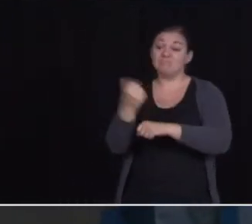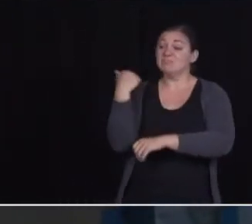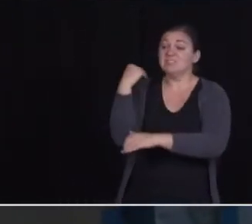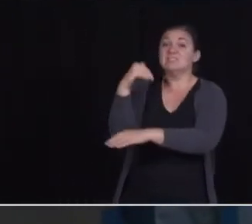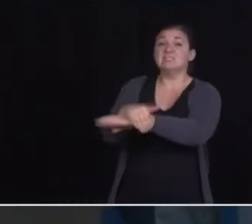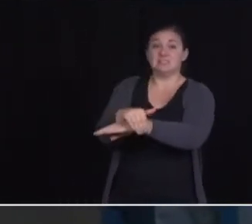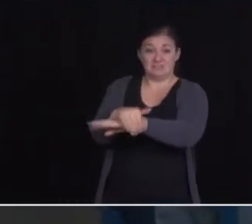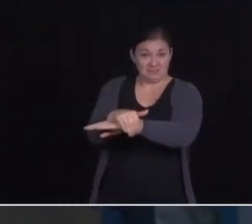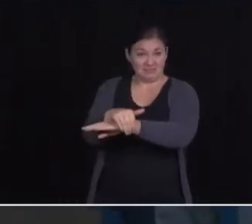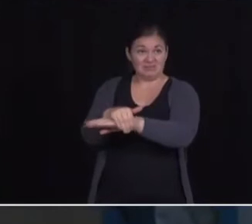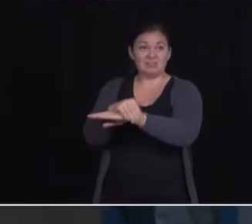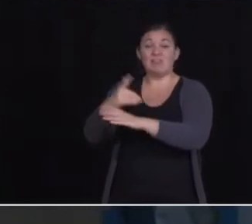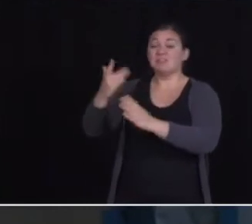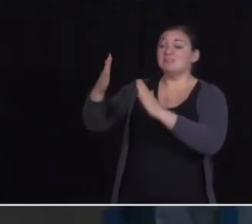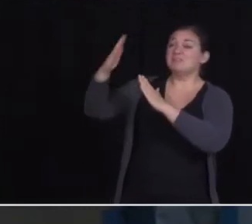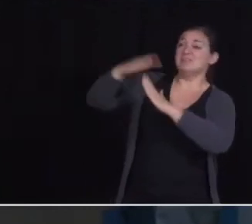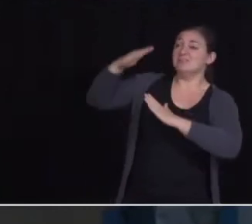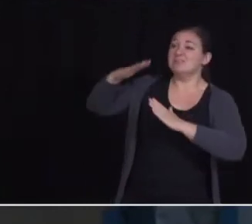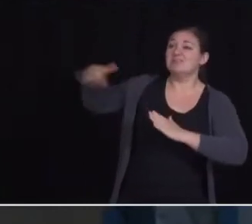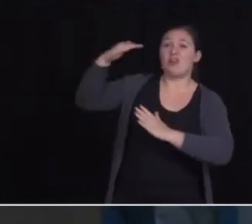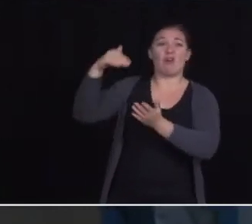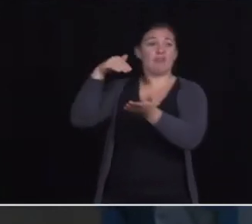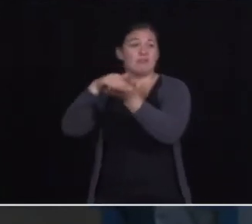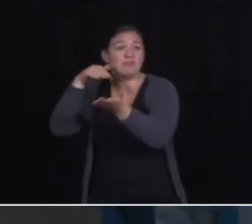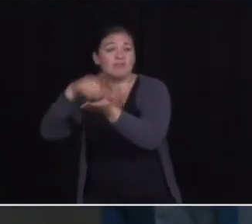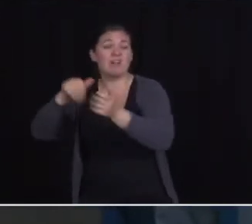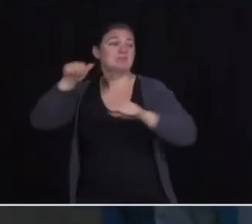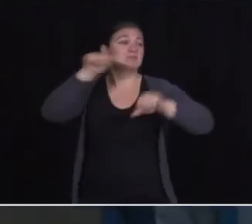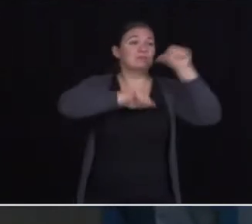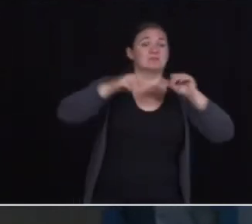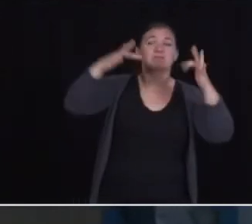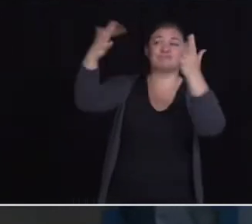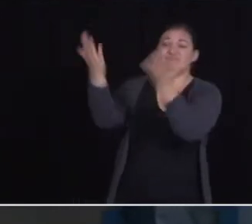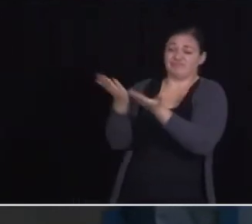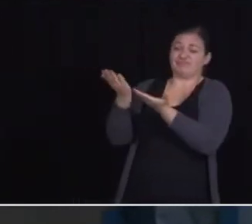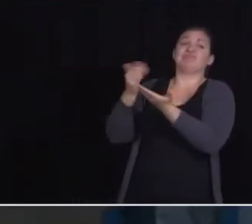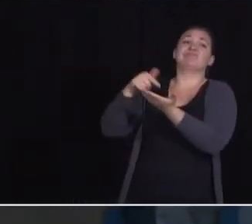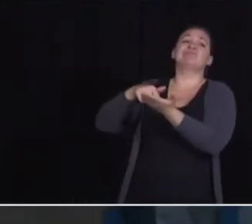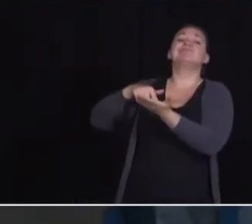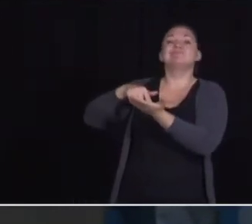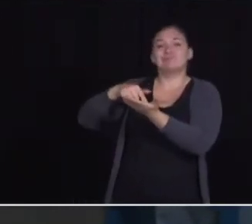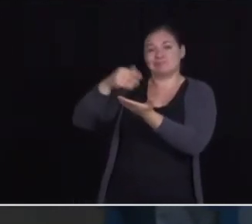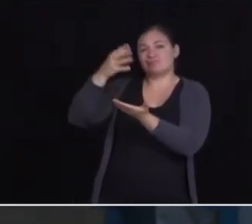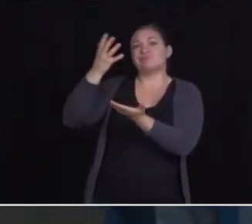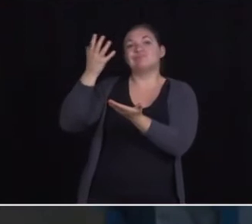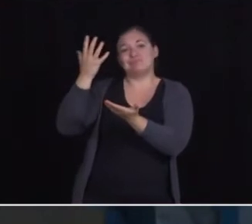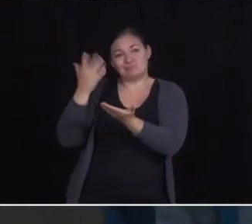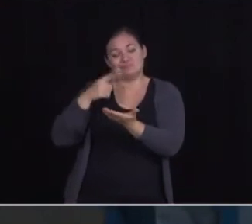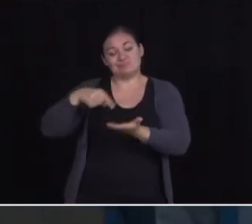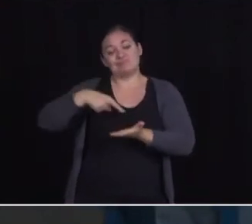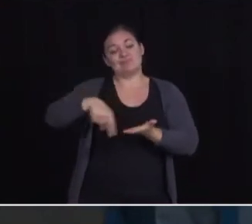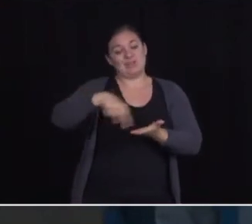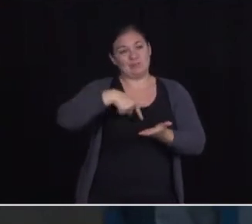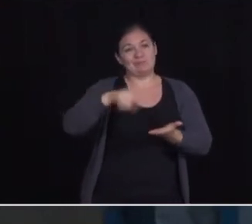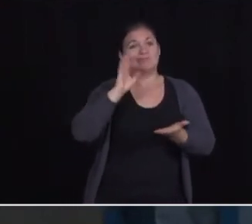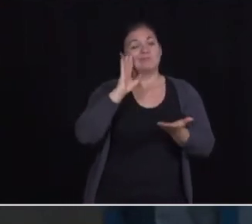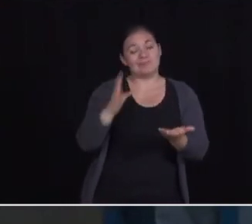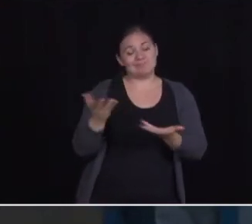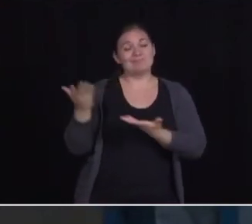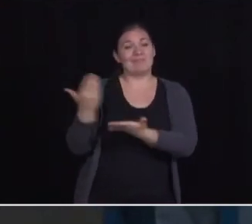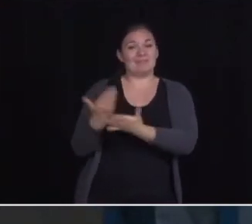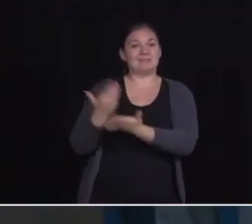that. They presented me with brand new data from this week. At my direction, earlier today,